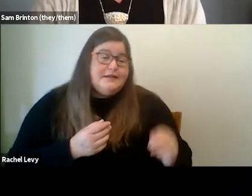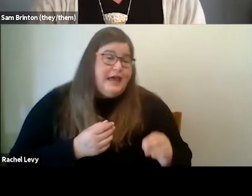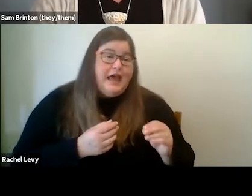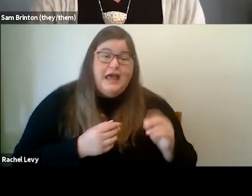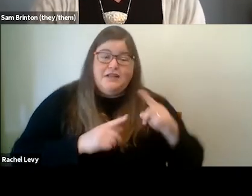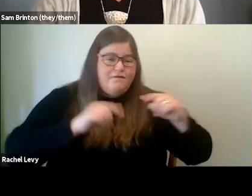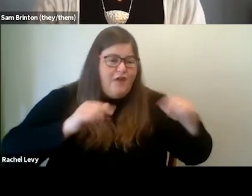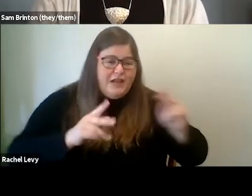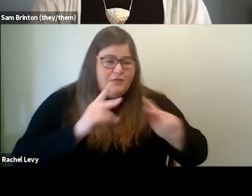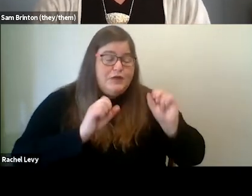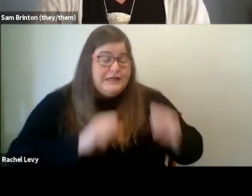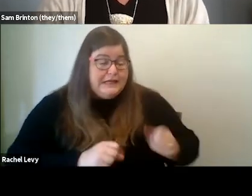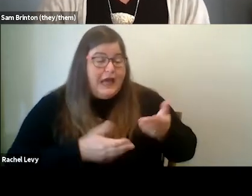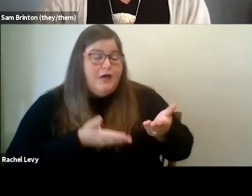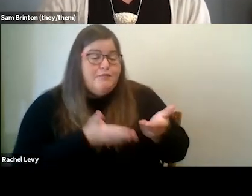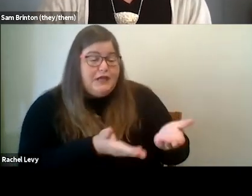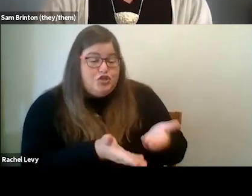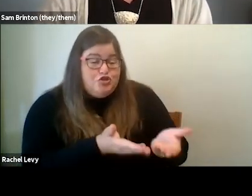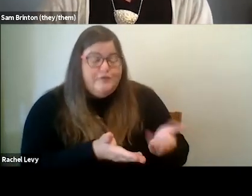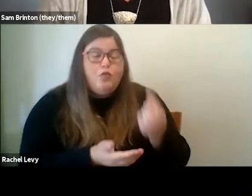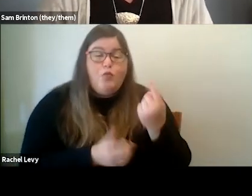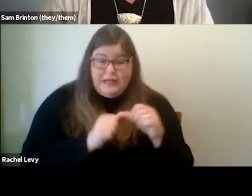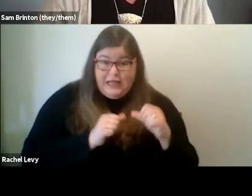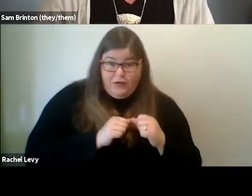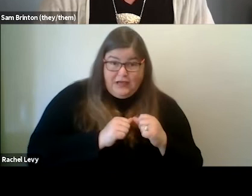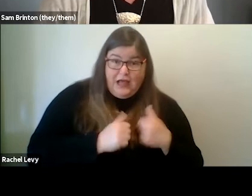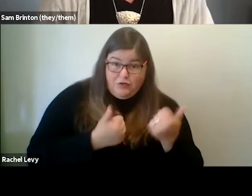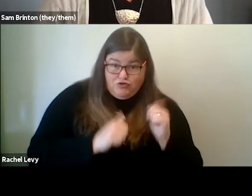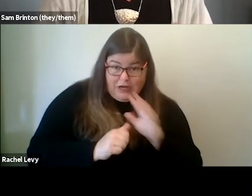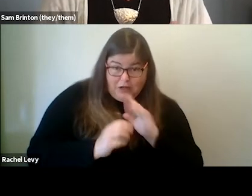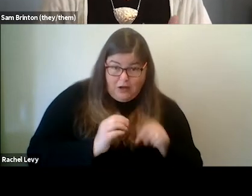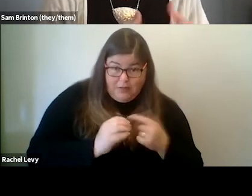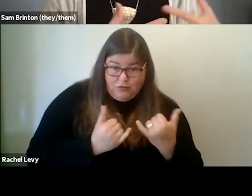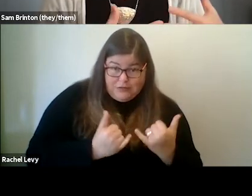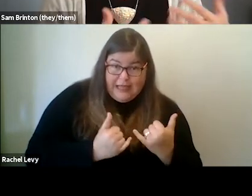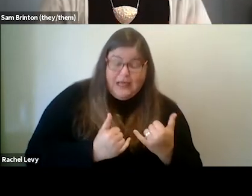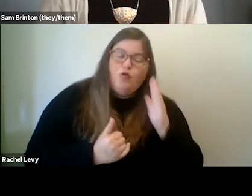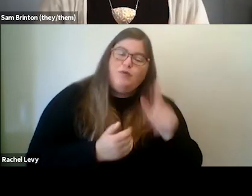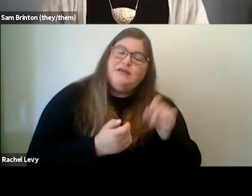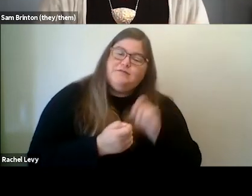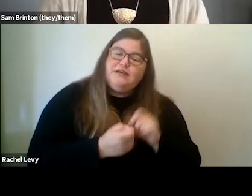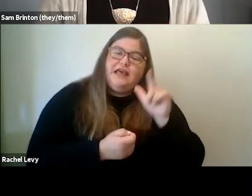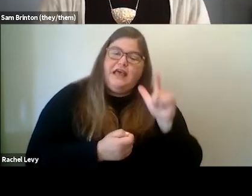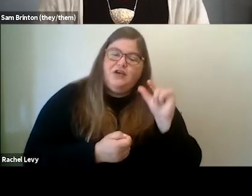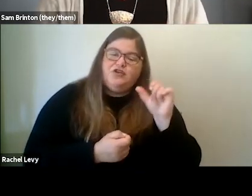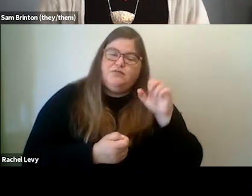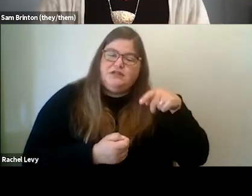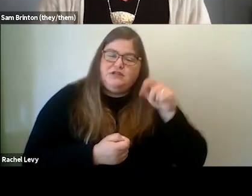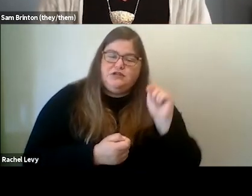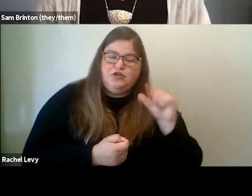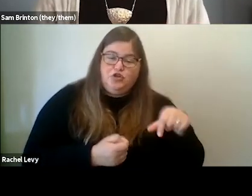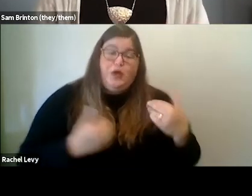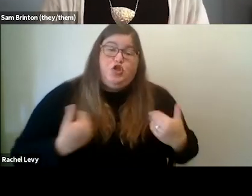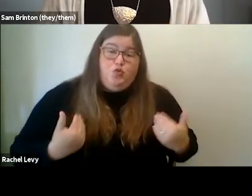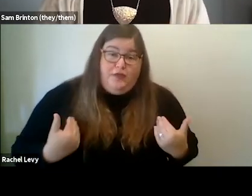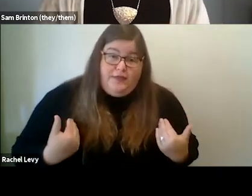populations can be served. And one area that I'm going to try to talk to you about today is going to be specifically LGBTQ youth. LGBTQ